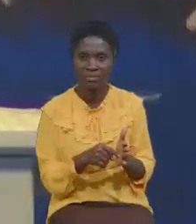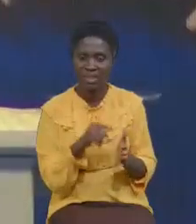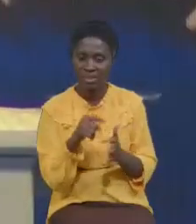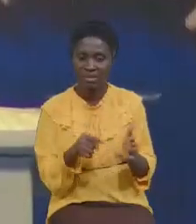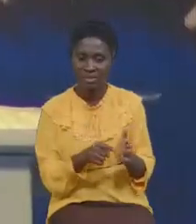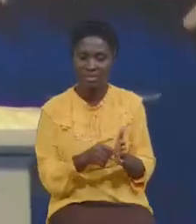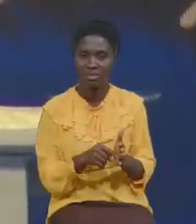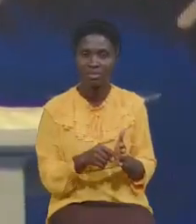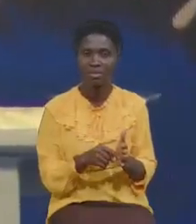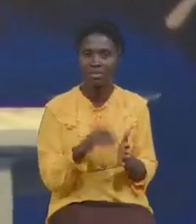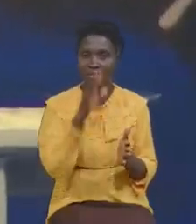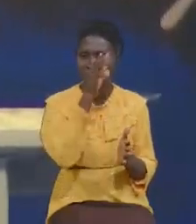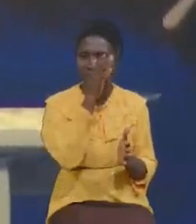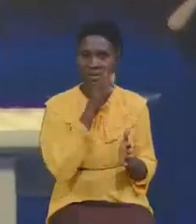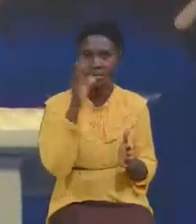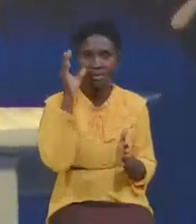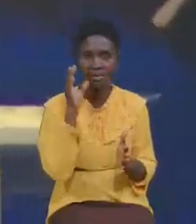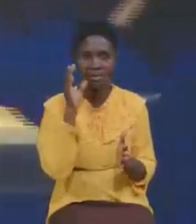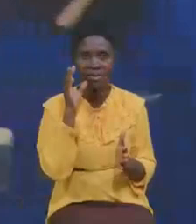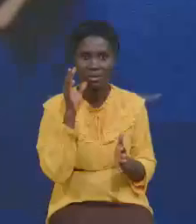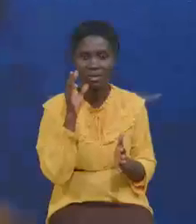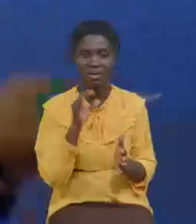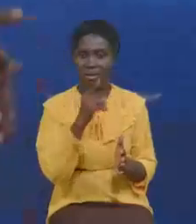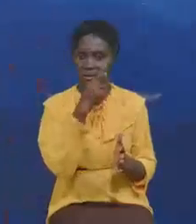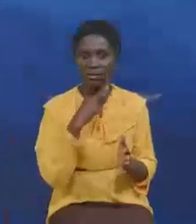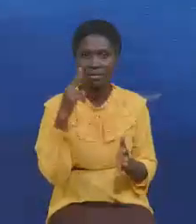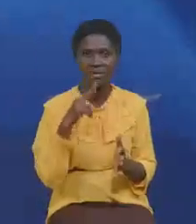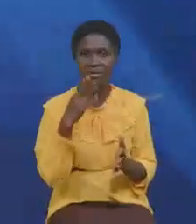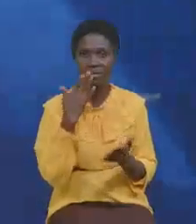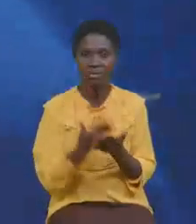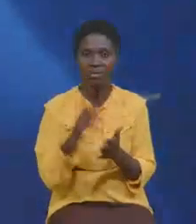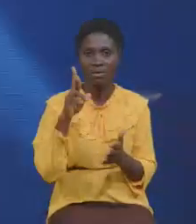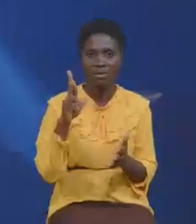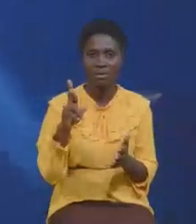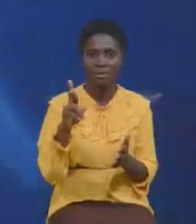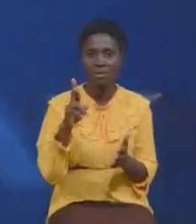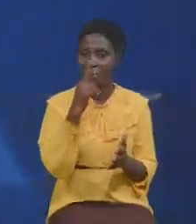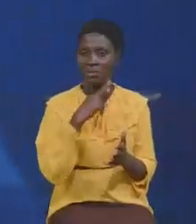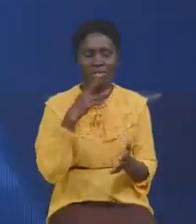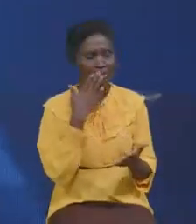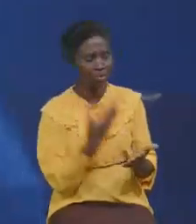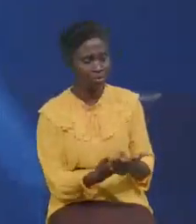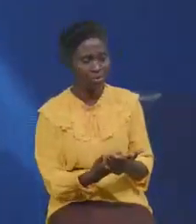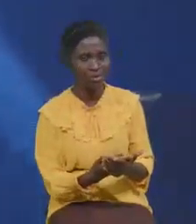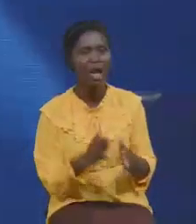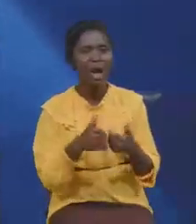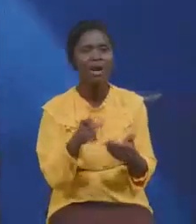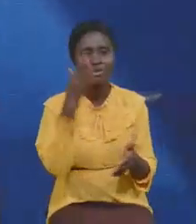good, you say, how do you know? Is it because of the signboard they put there,